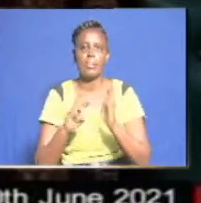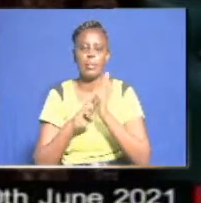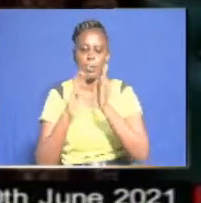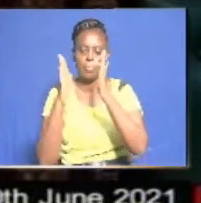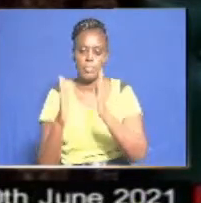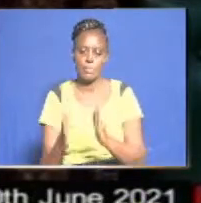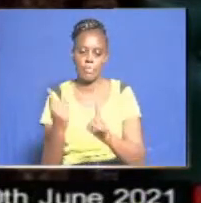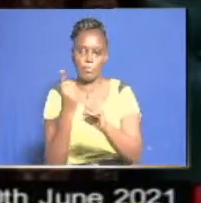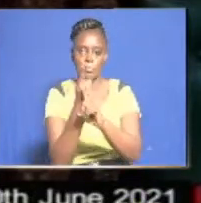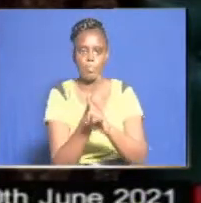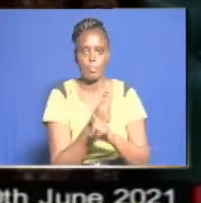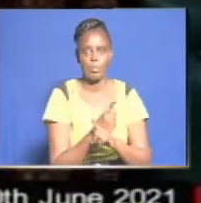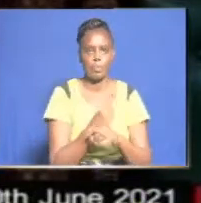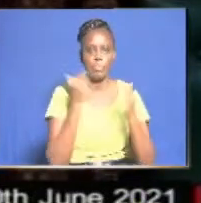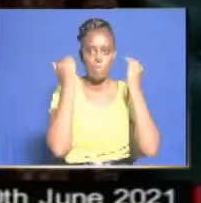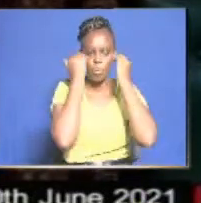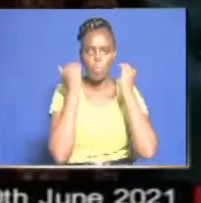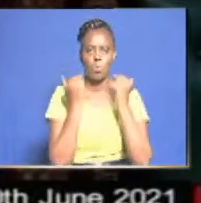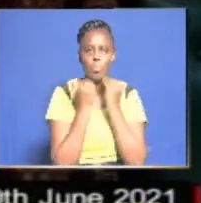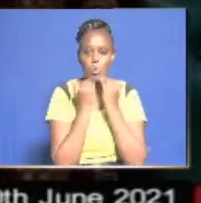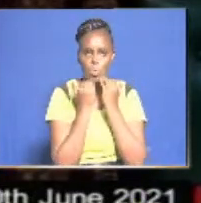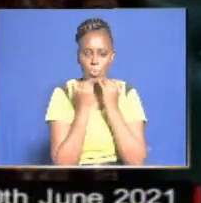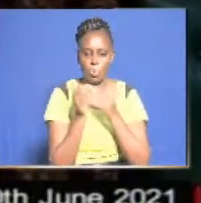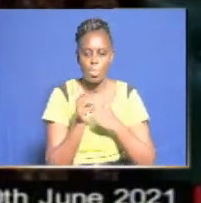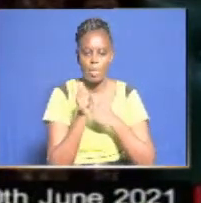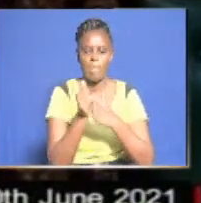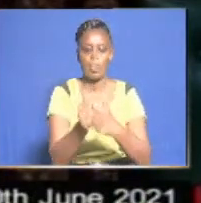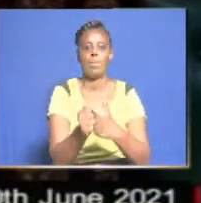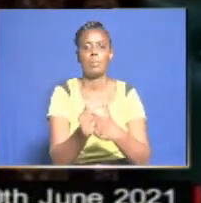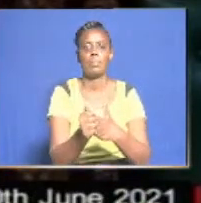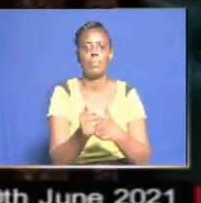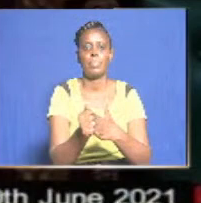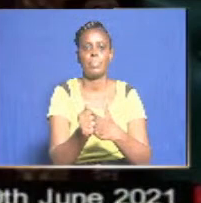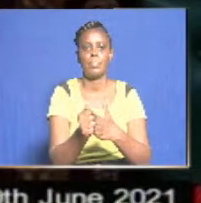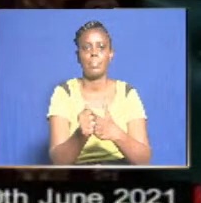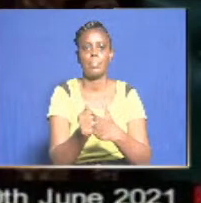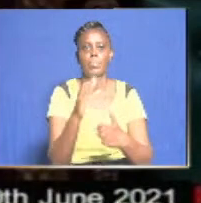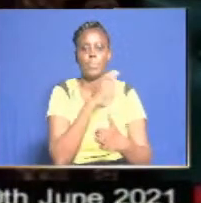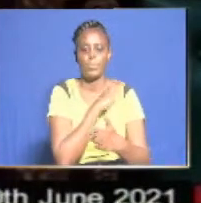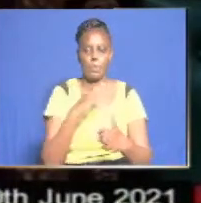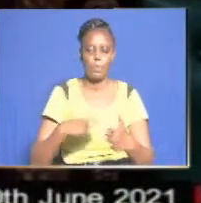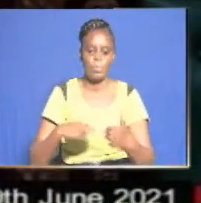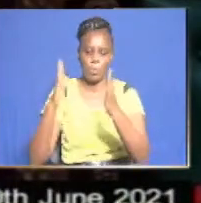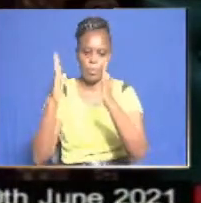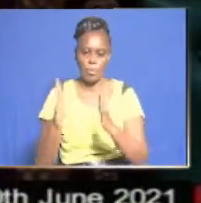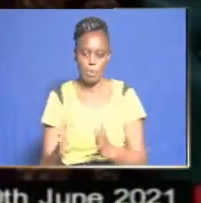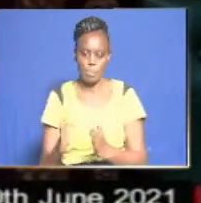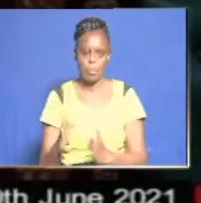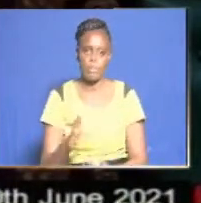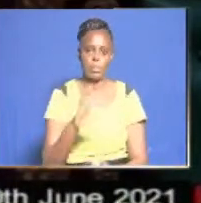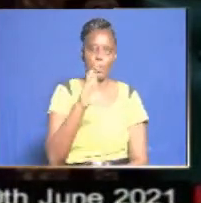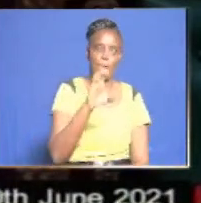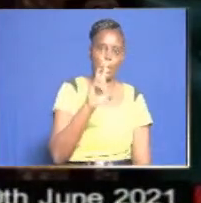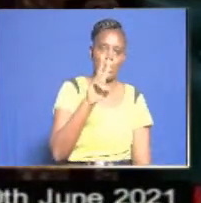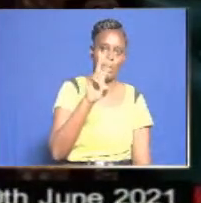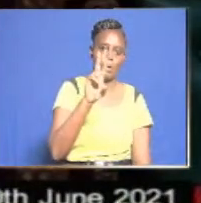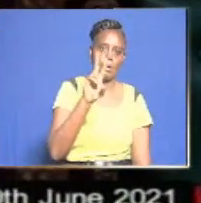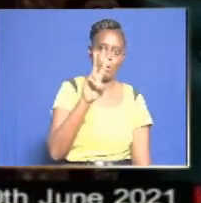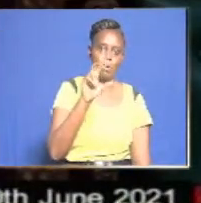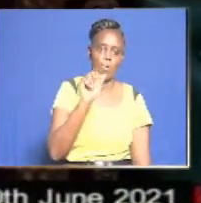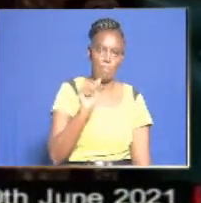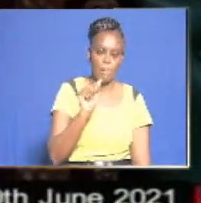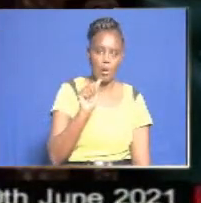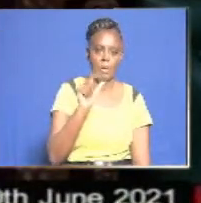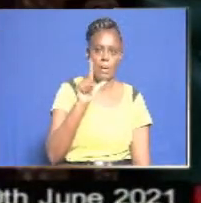representatives from the judiciary led by the Commissioner Evelyn Olwande,